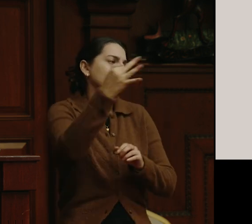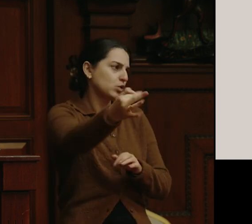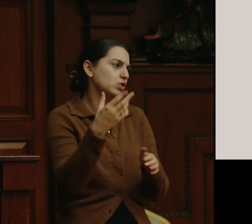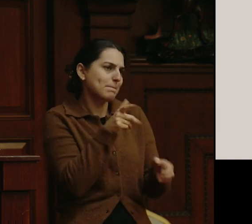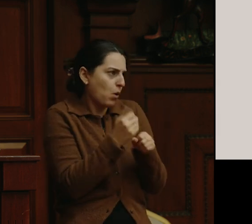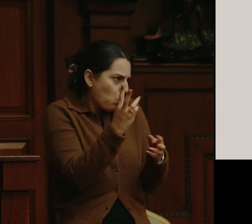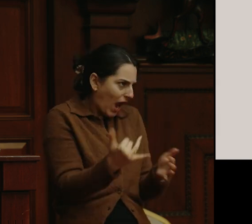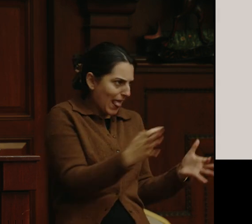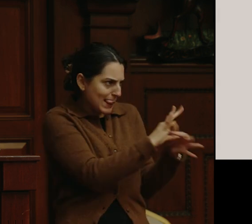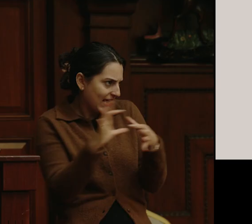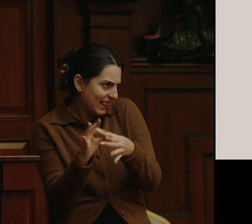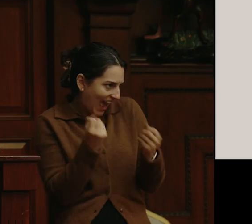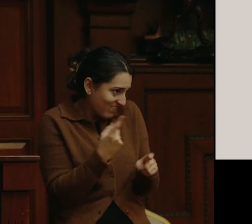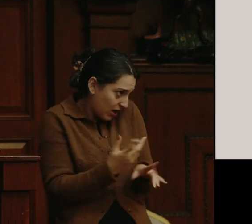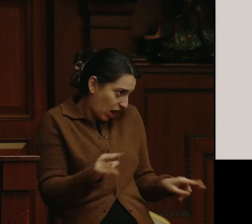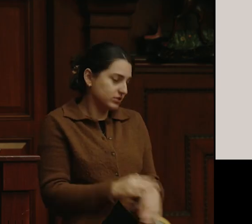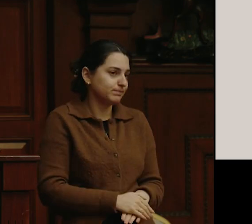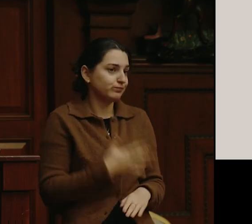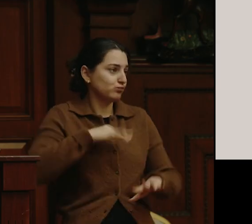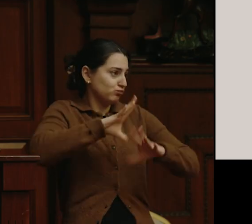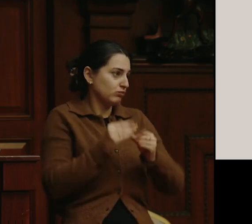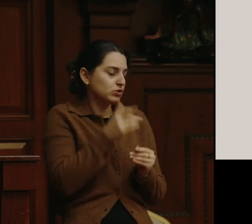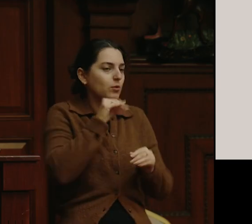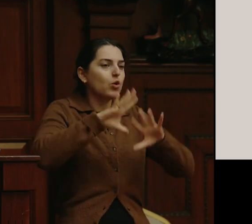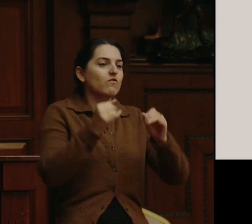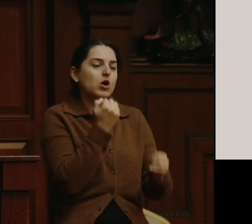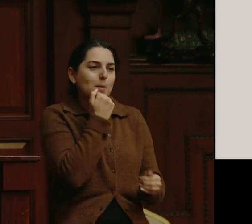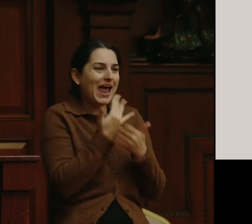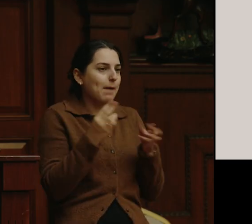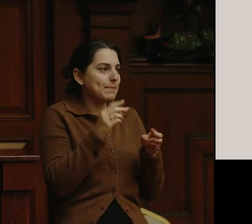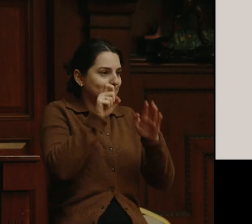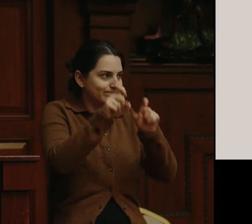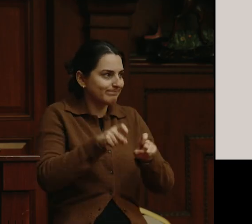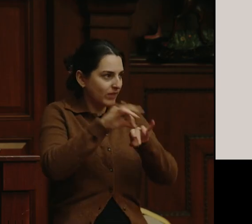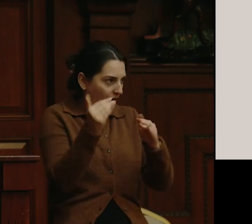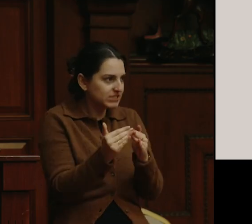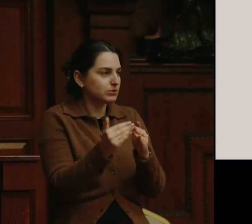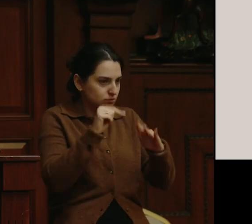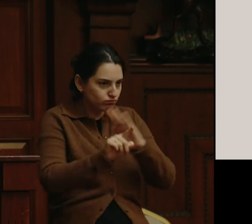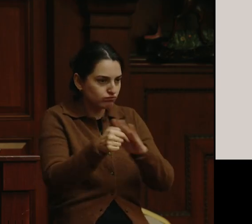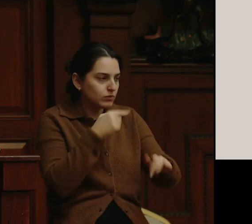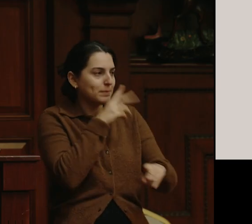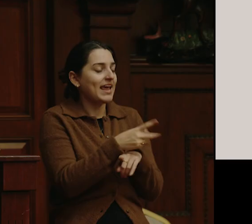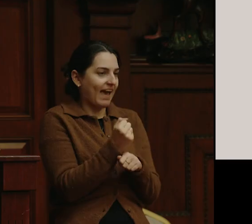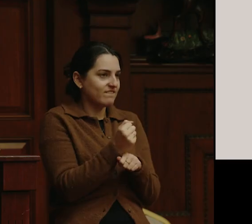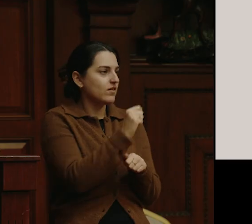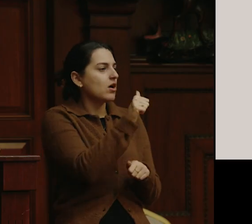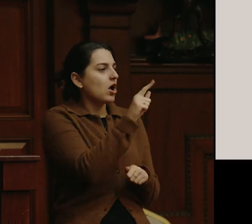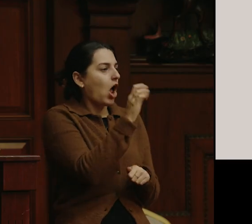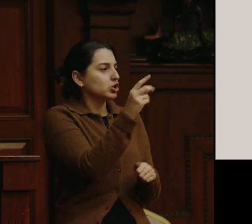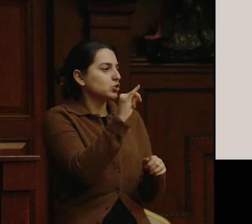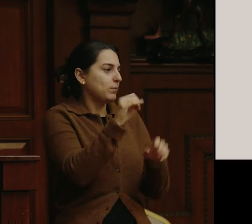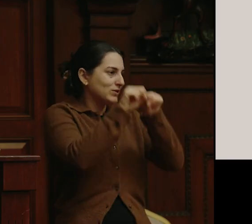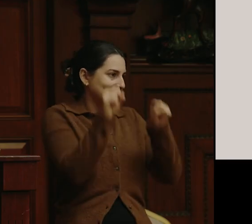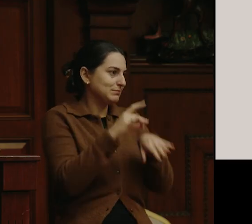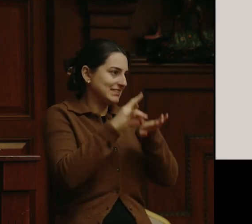this. So just to wrap up, the overall number of inpatient hospitalizations where an autoimmune rheumatic